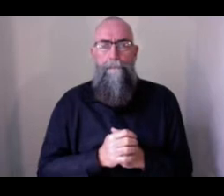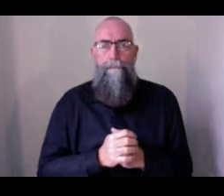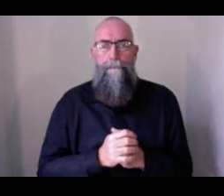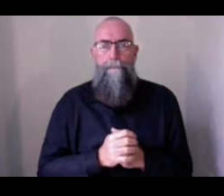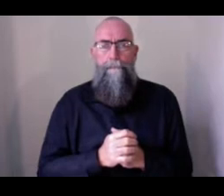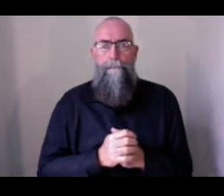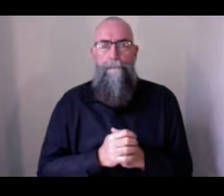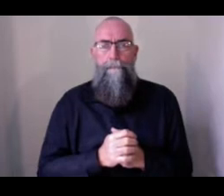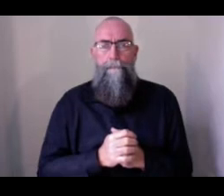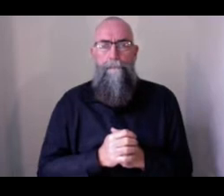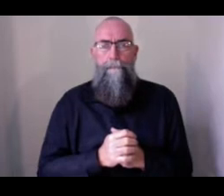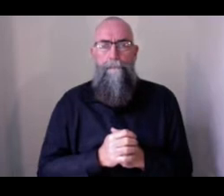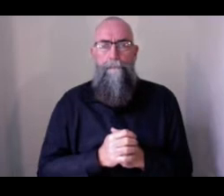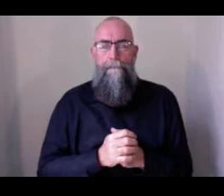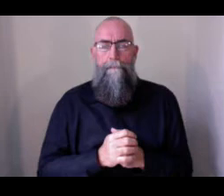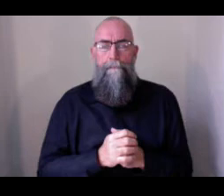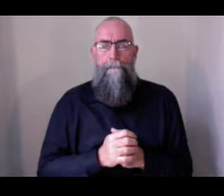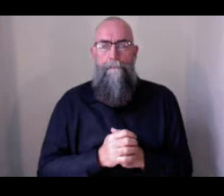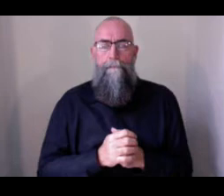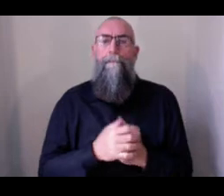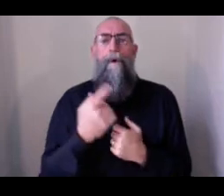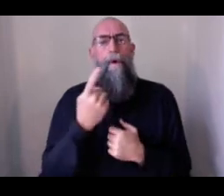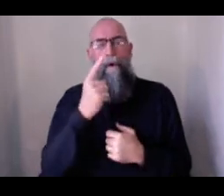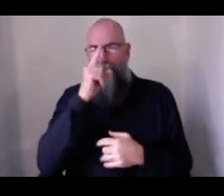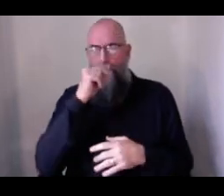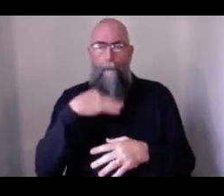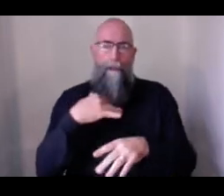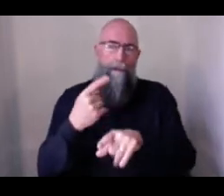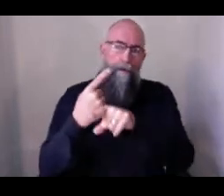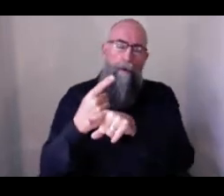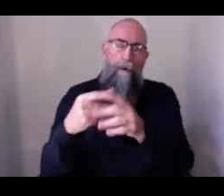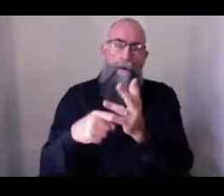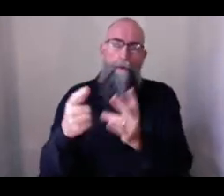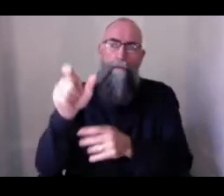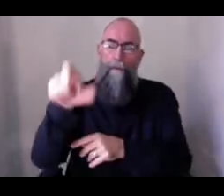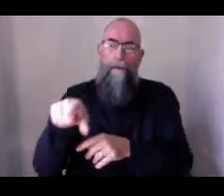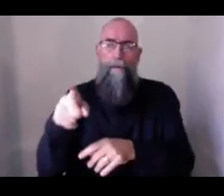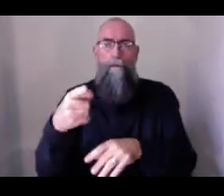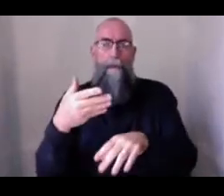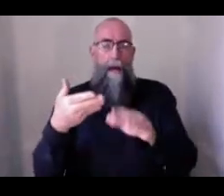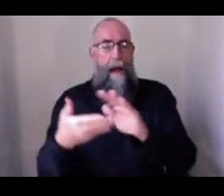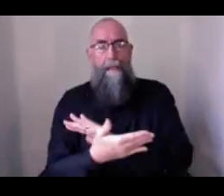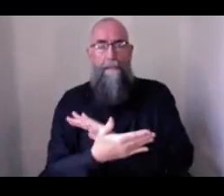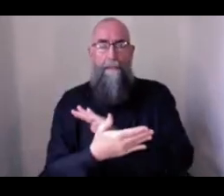Arts or Create New South Wales to consult about COVID protocols within a project and project delivery?